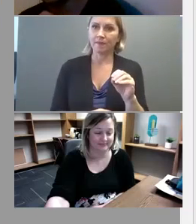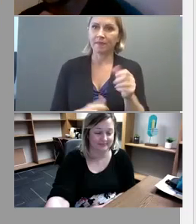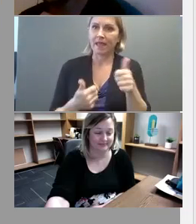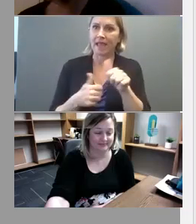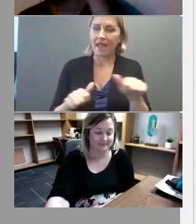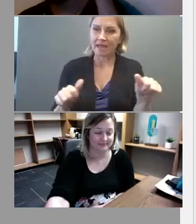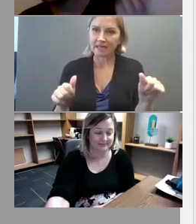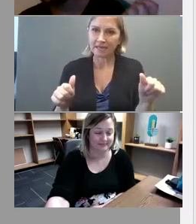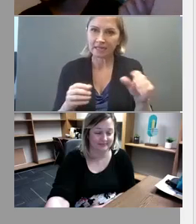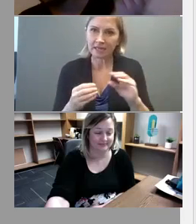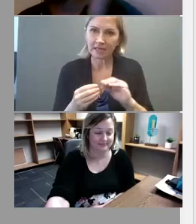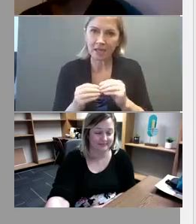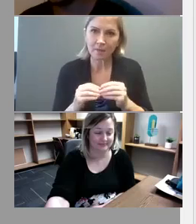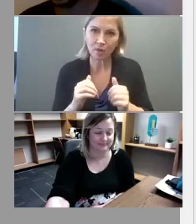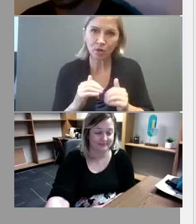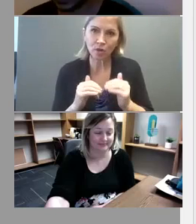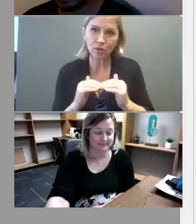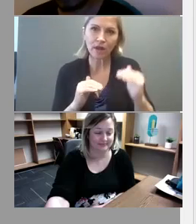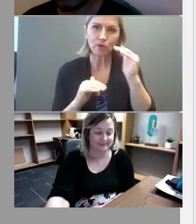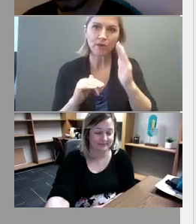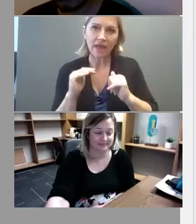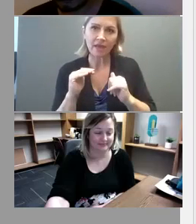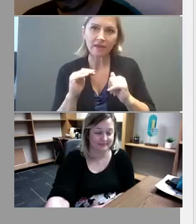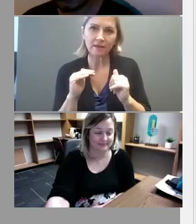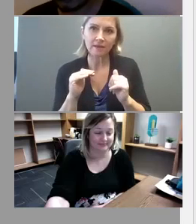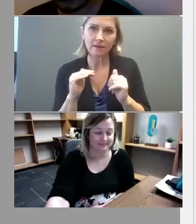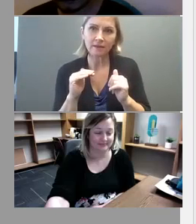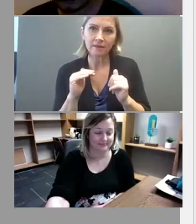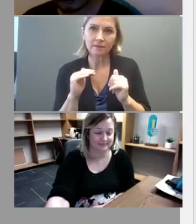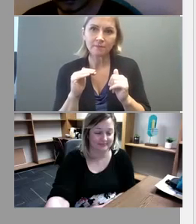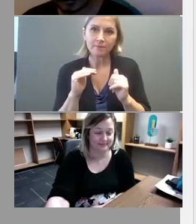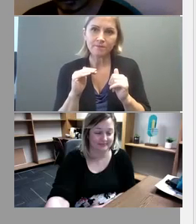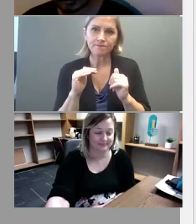epsilon greater than 0. And that is why case 1 does not